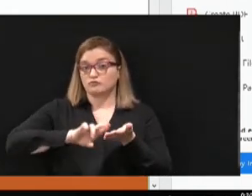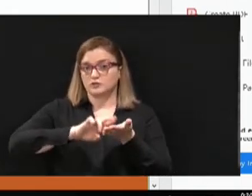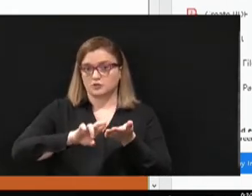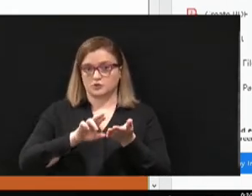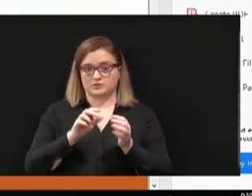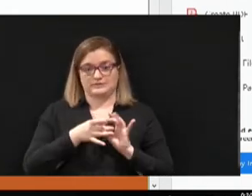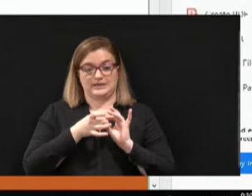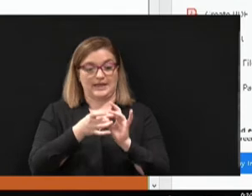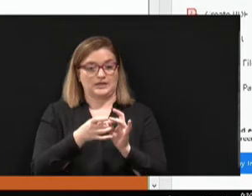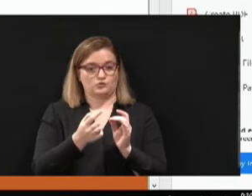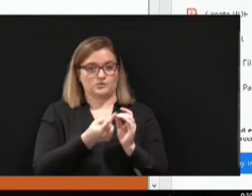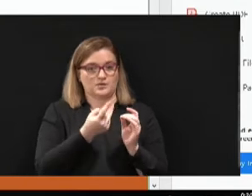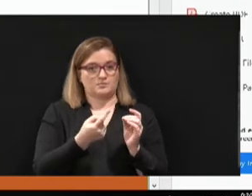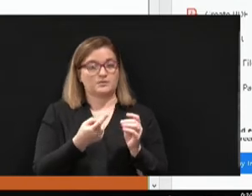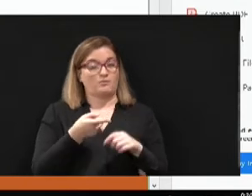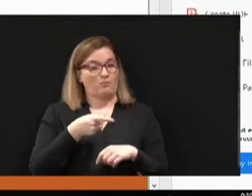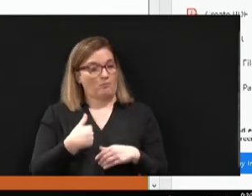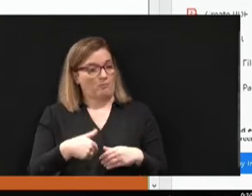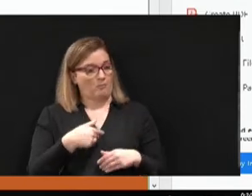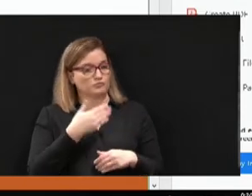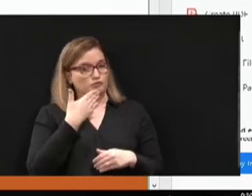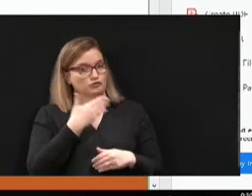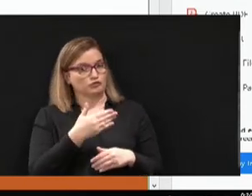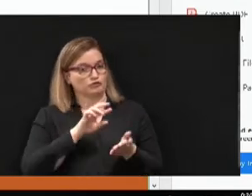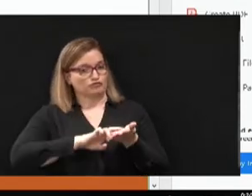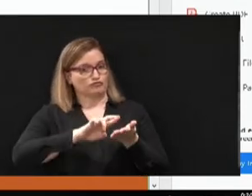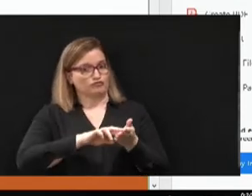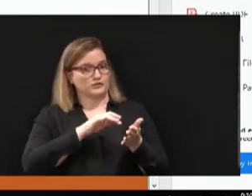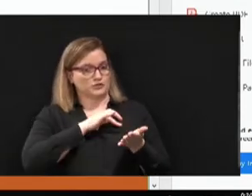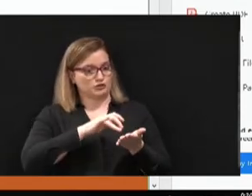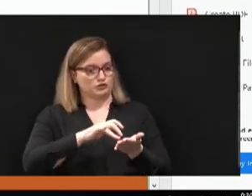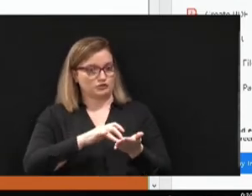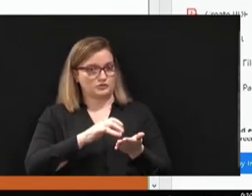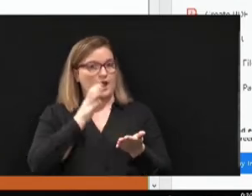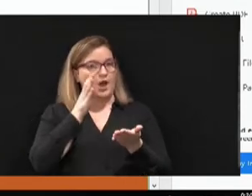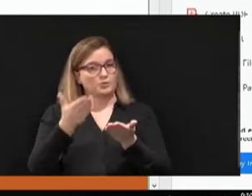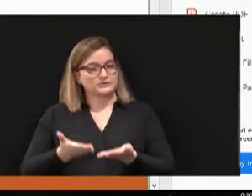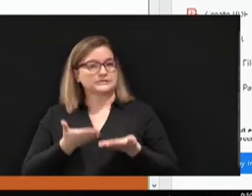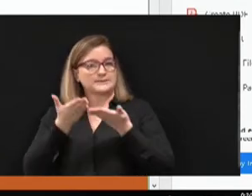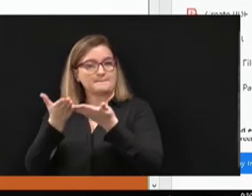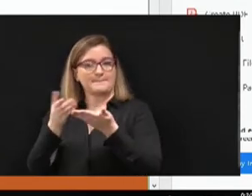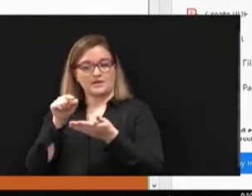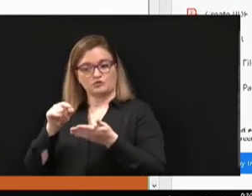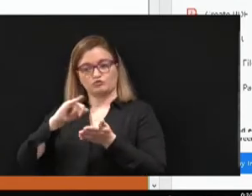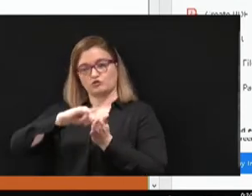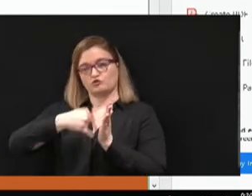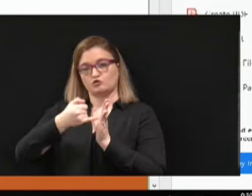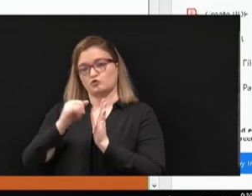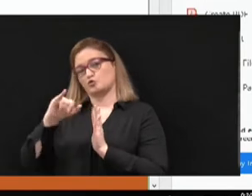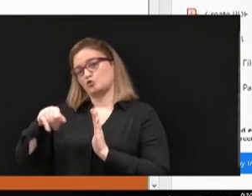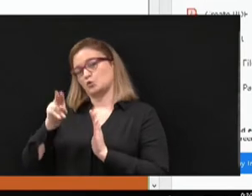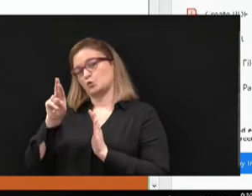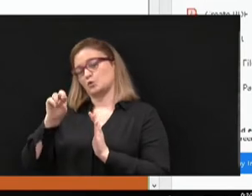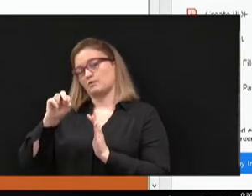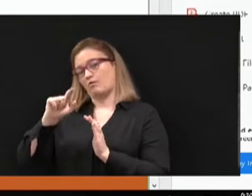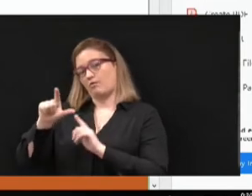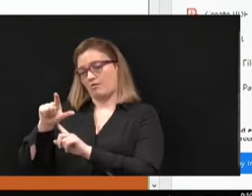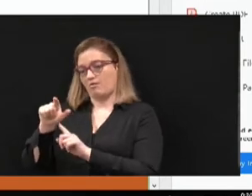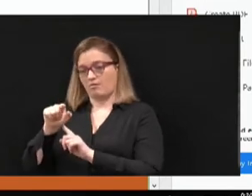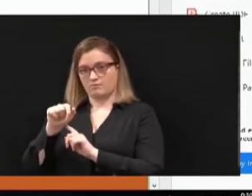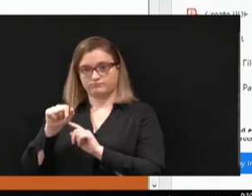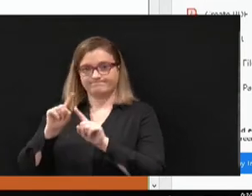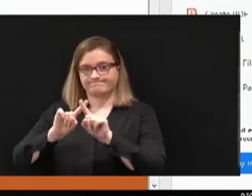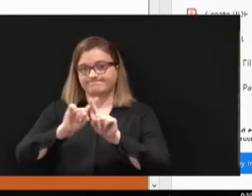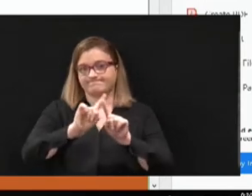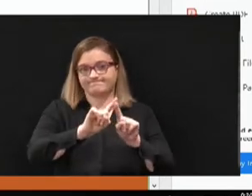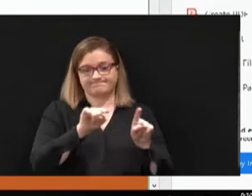think this was really good research study. I'm going to submit it to a journal, all of those journals. And at